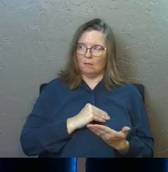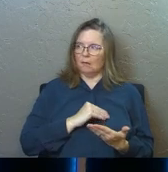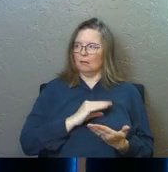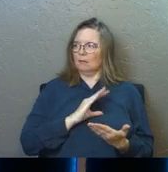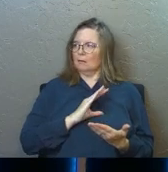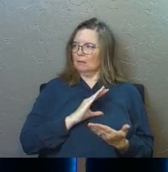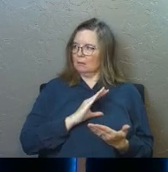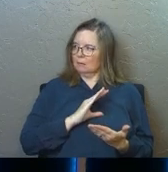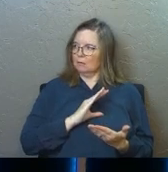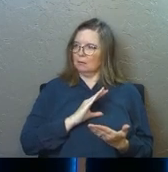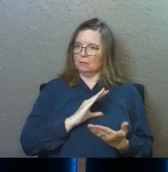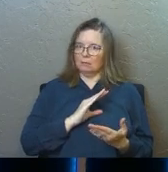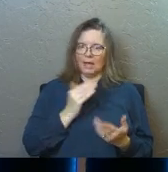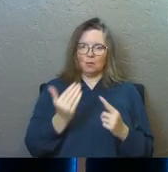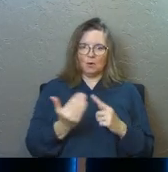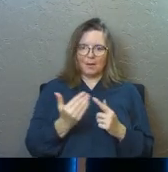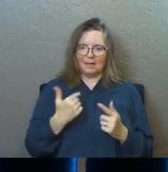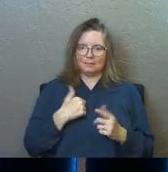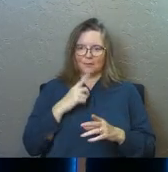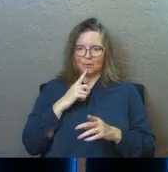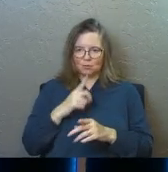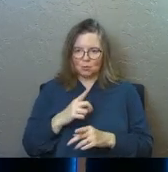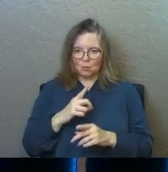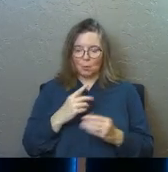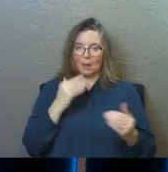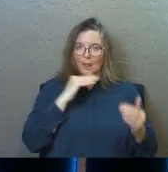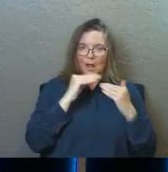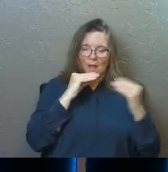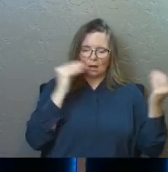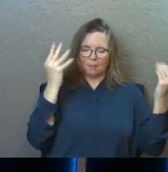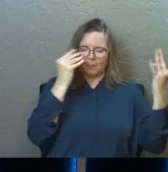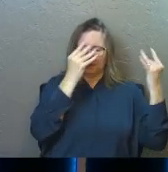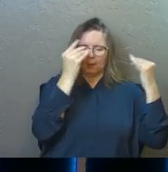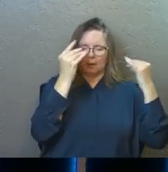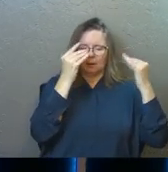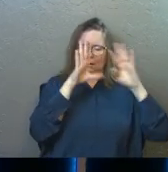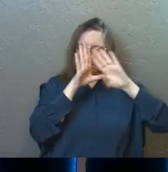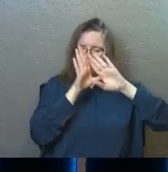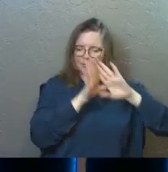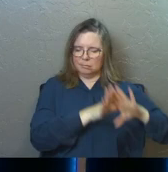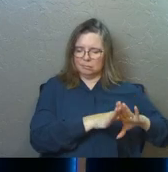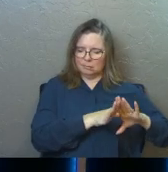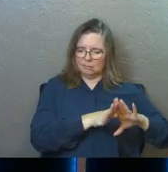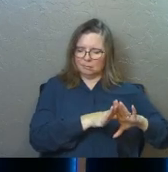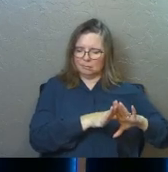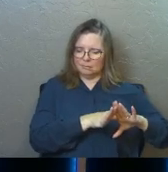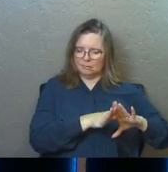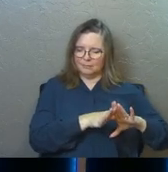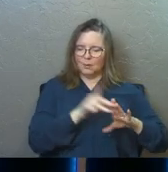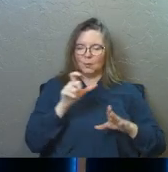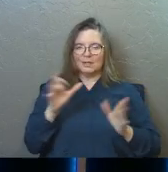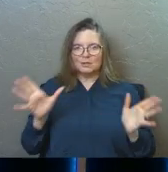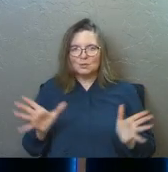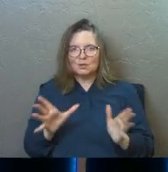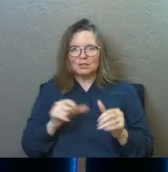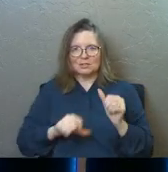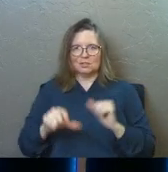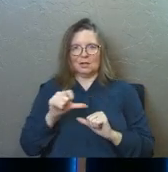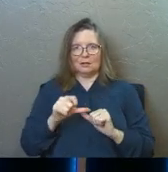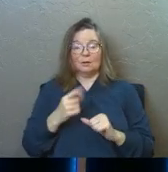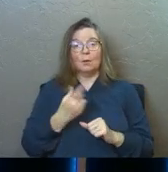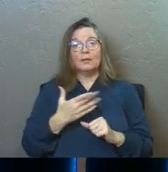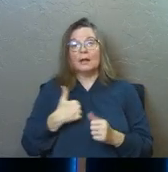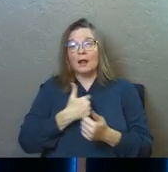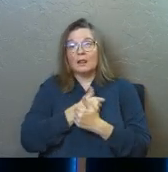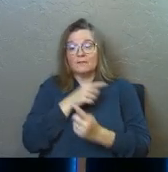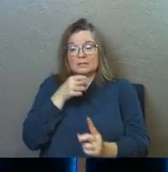It reminds you of some truth when so many lies just want to drown out what's going on in here. We need to encourage one another. And one of